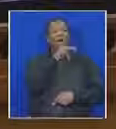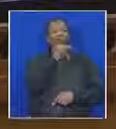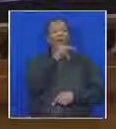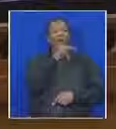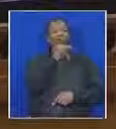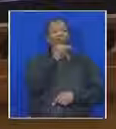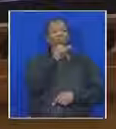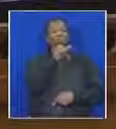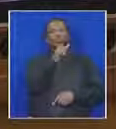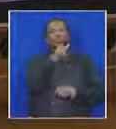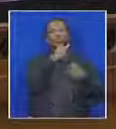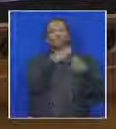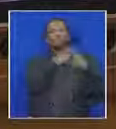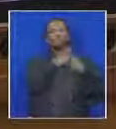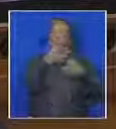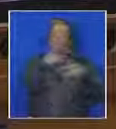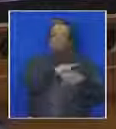Be where you are.